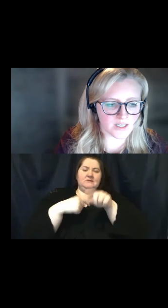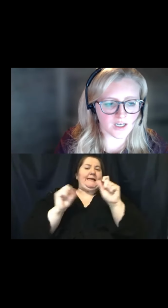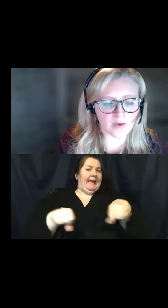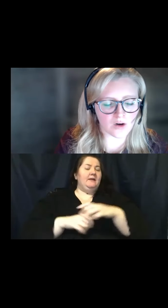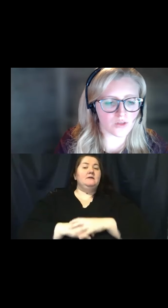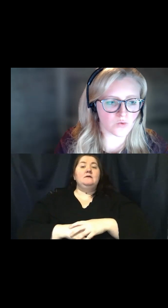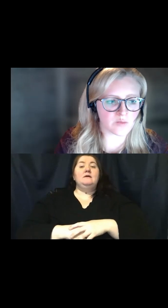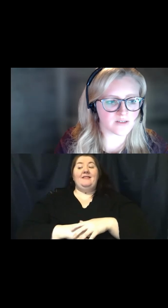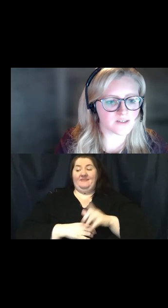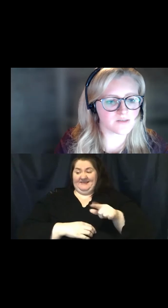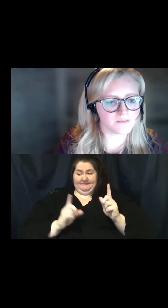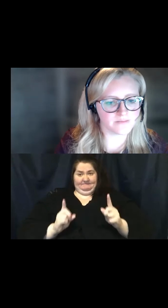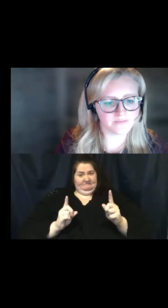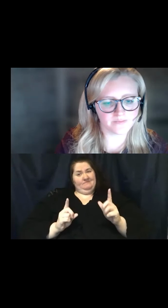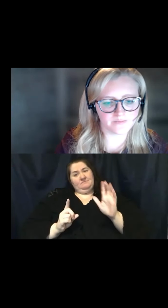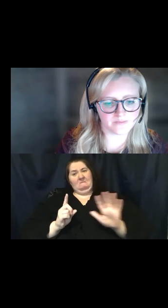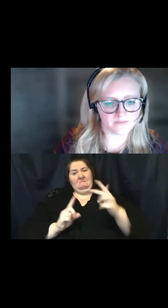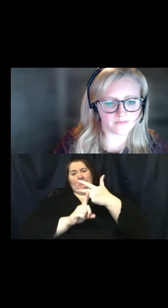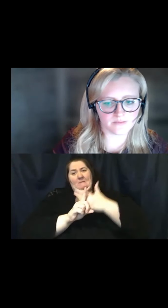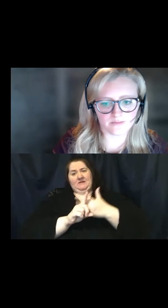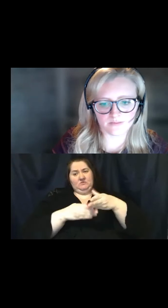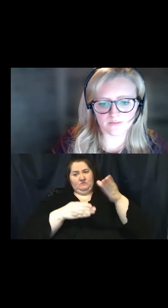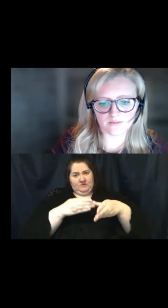work would take about 3 months.